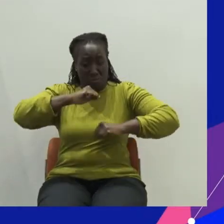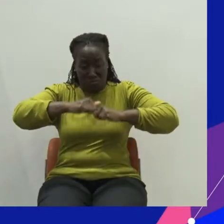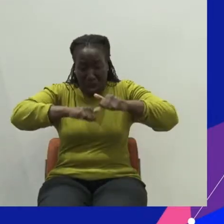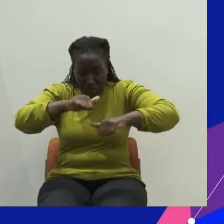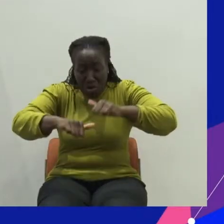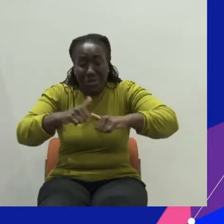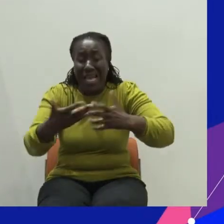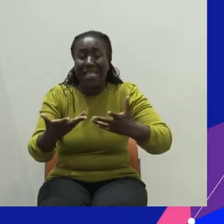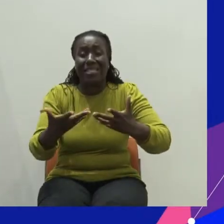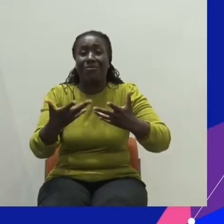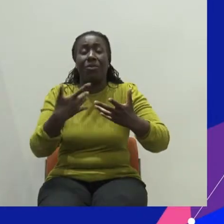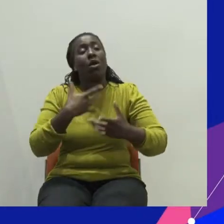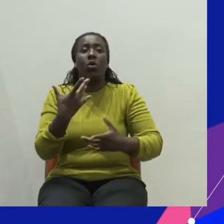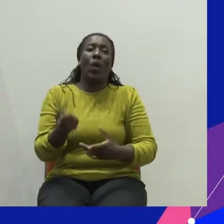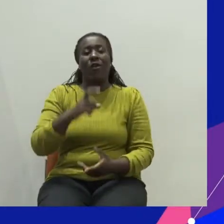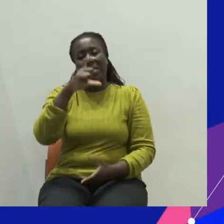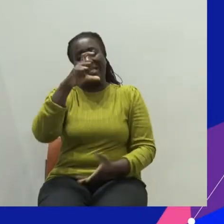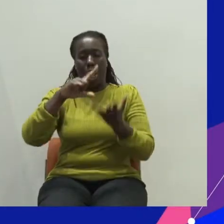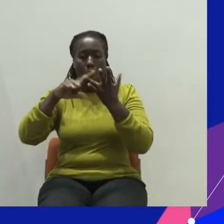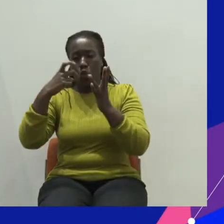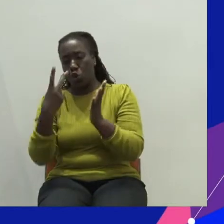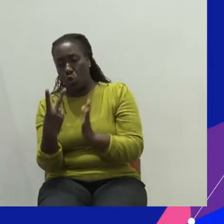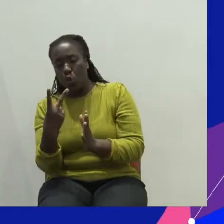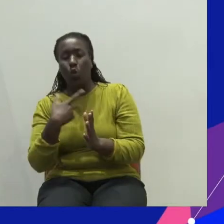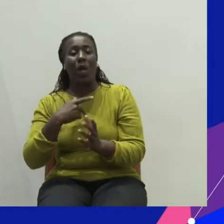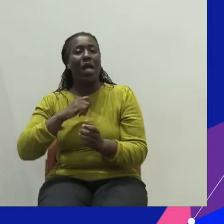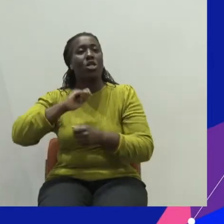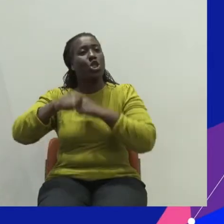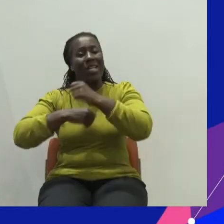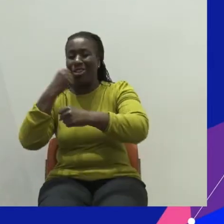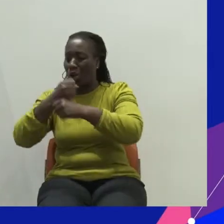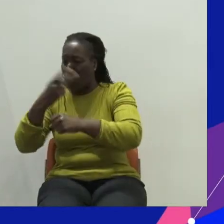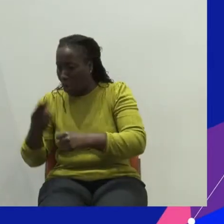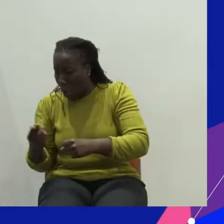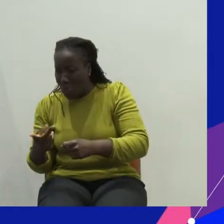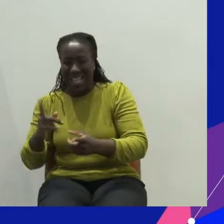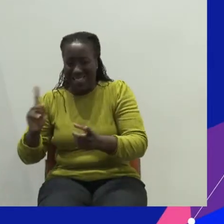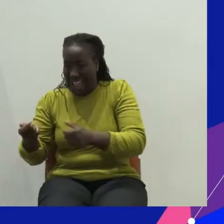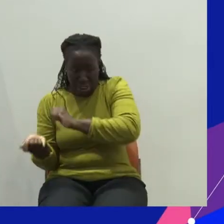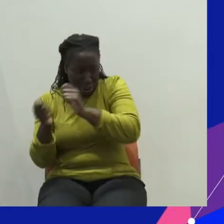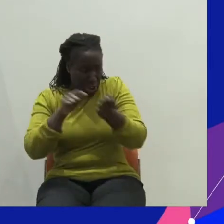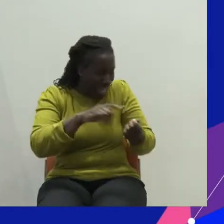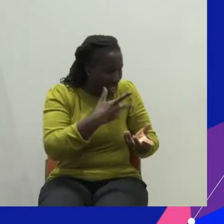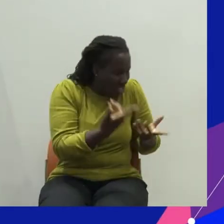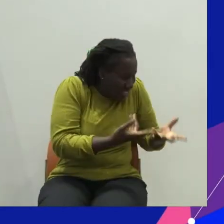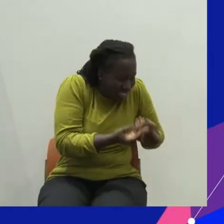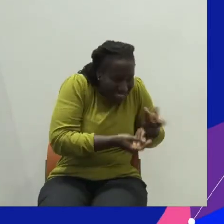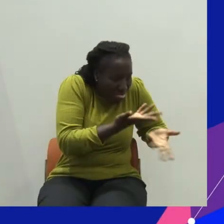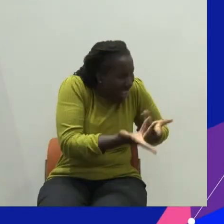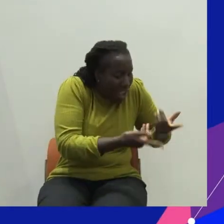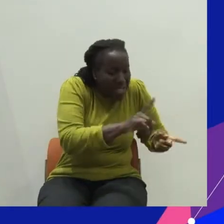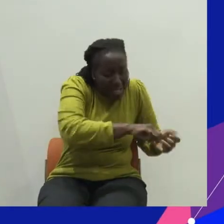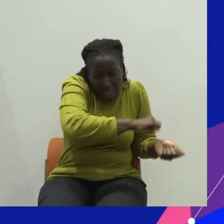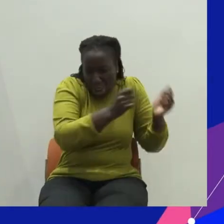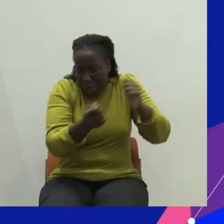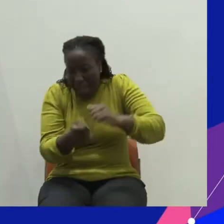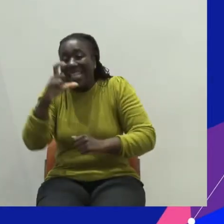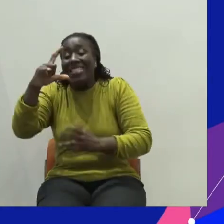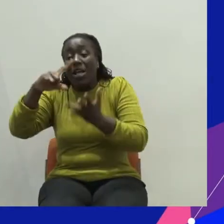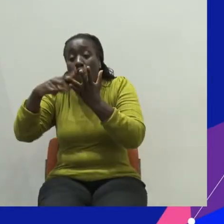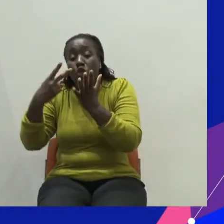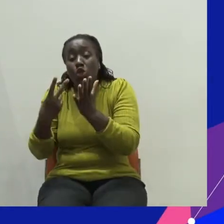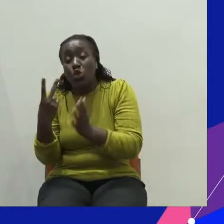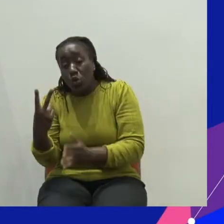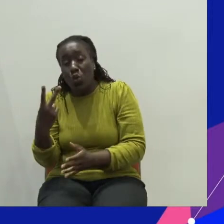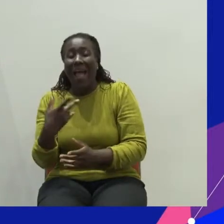And yeah, we're taking CO2, turning it into glucose, turning the glucose into something, and maybe back into CO2. Yep. And purifying